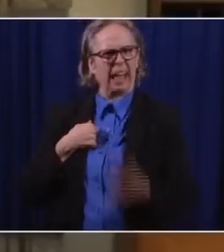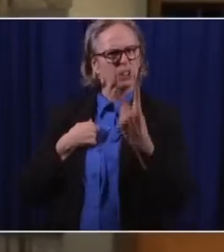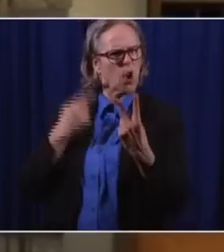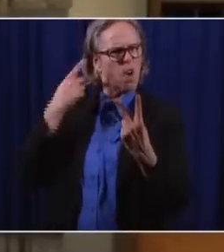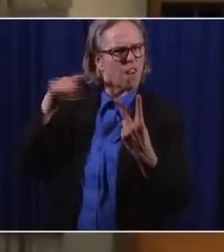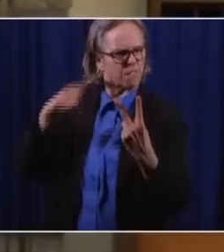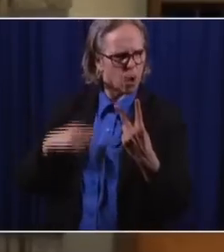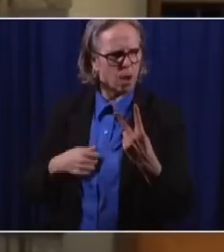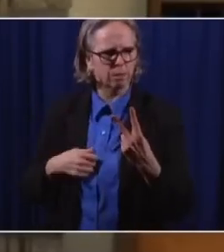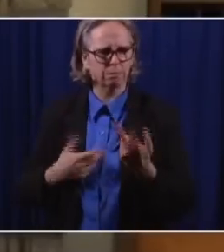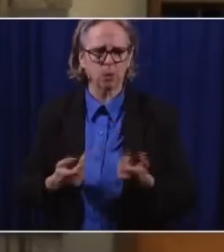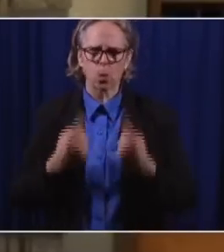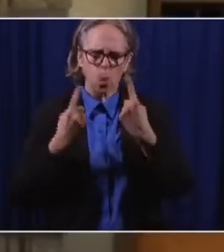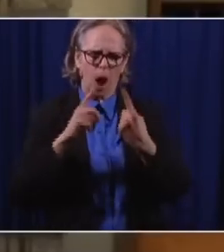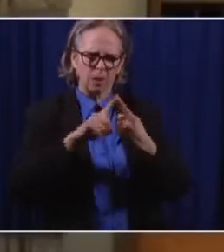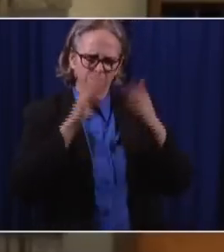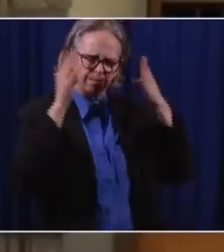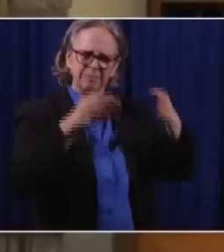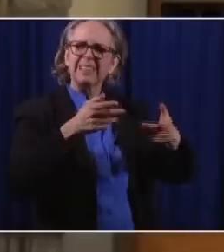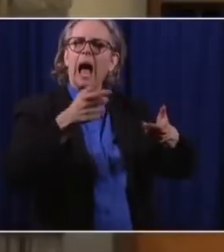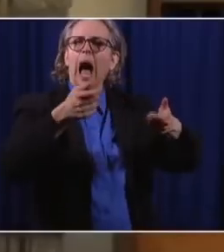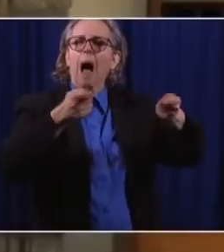administration, making things run,